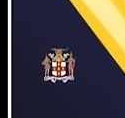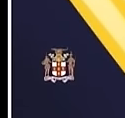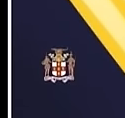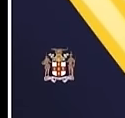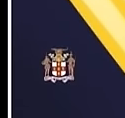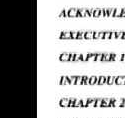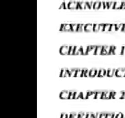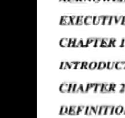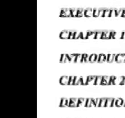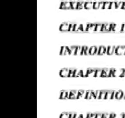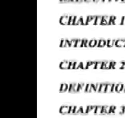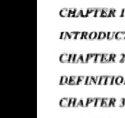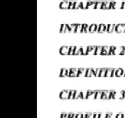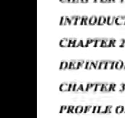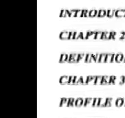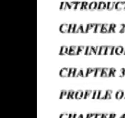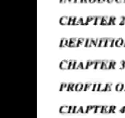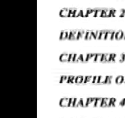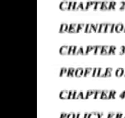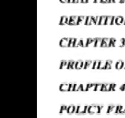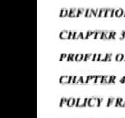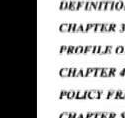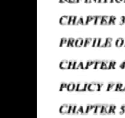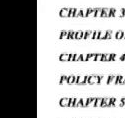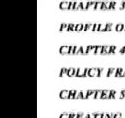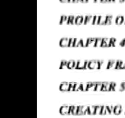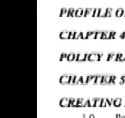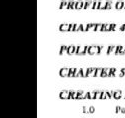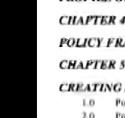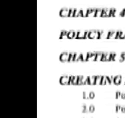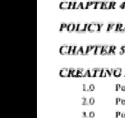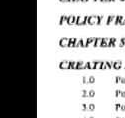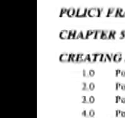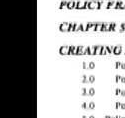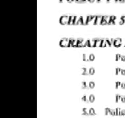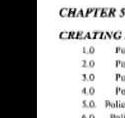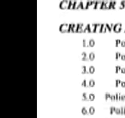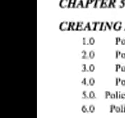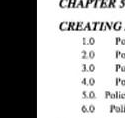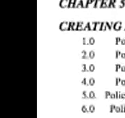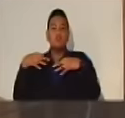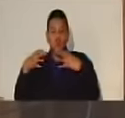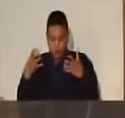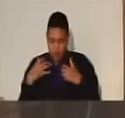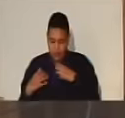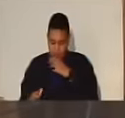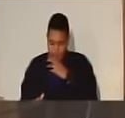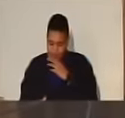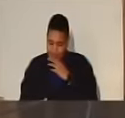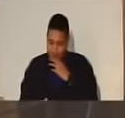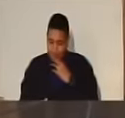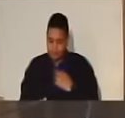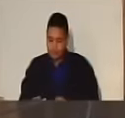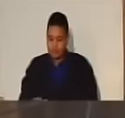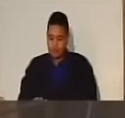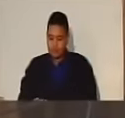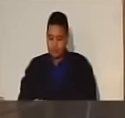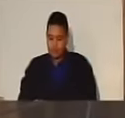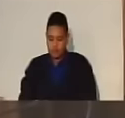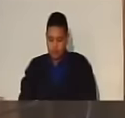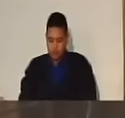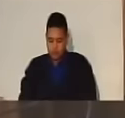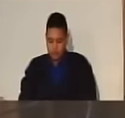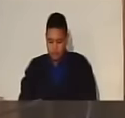Entrepreneurship Policy over the next three months to create a standard definition for the MSME sector. This initiative will